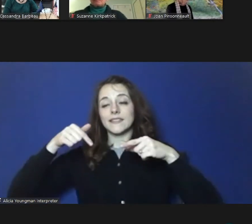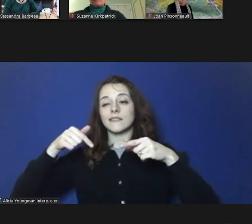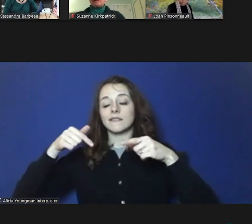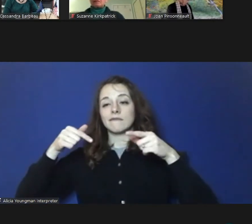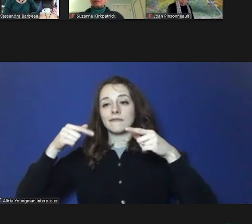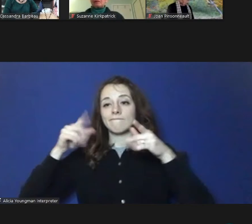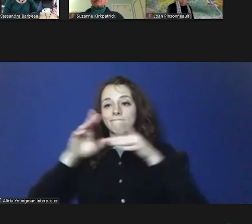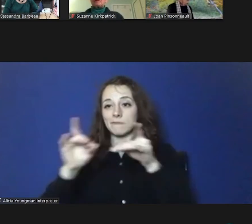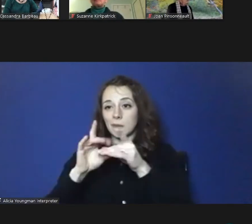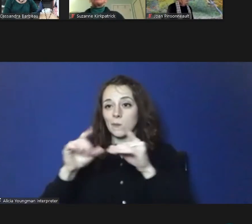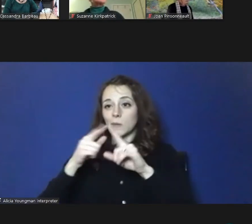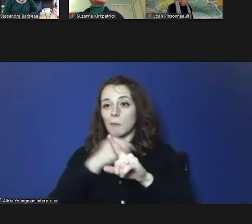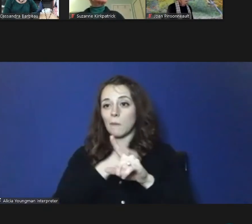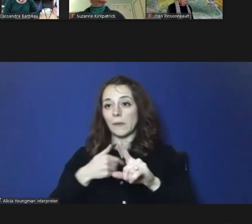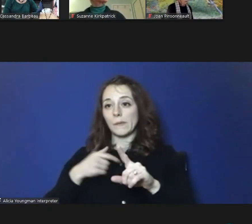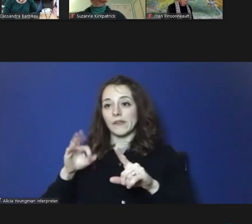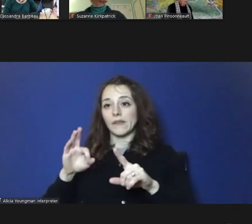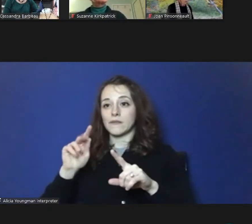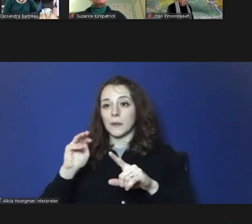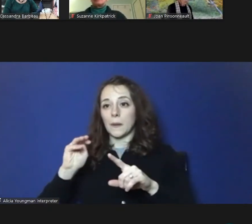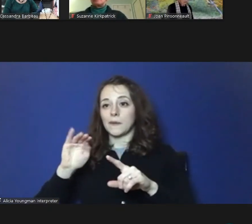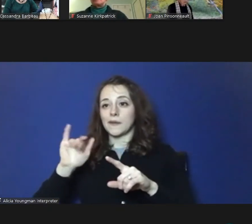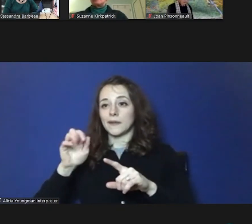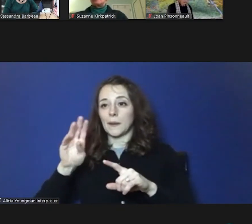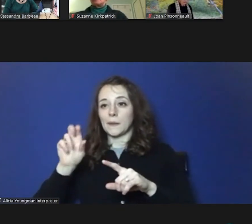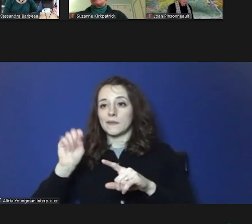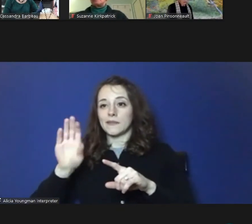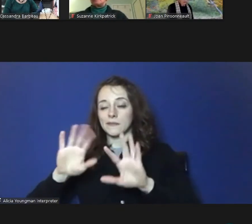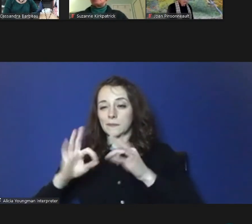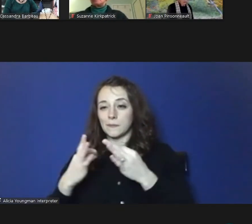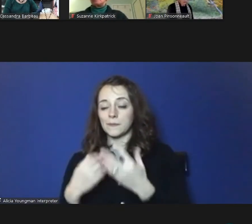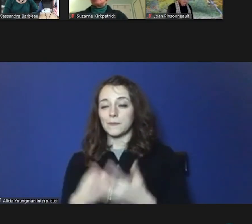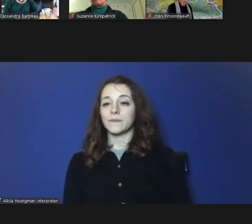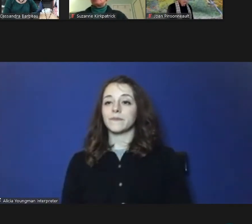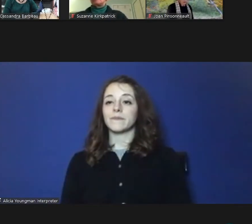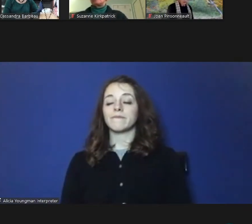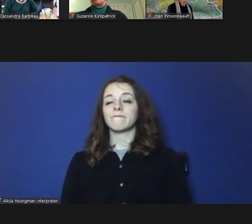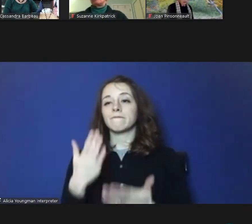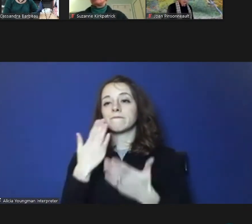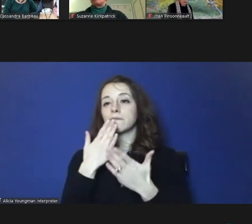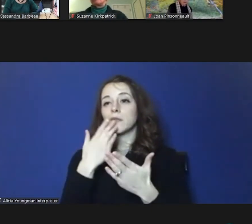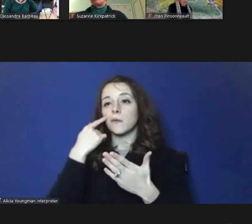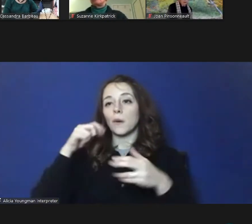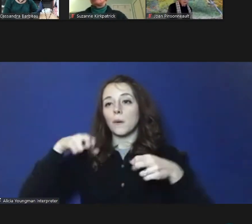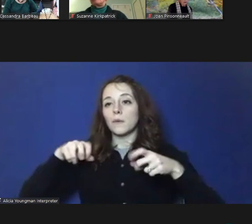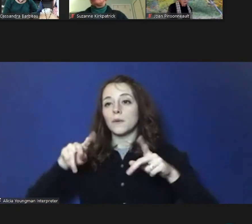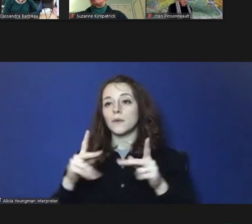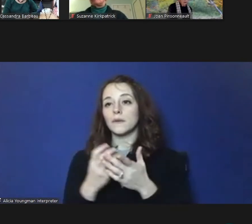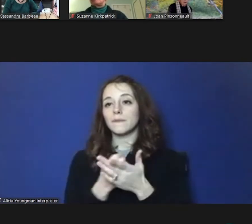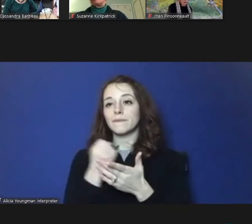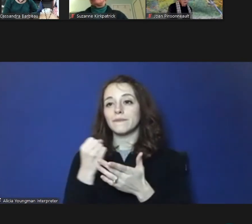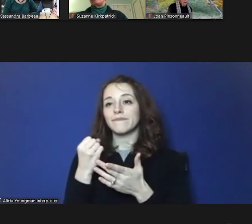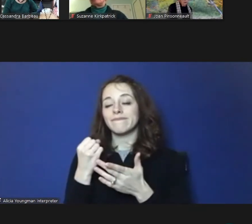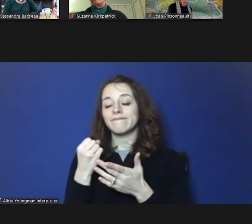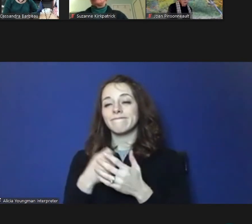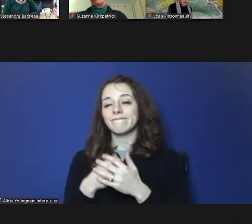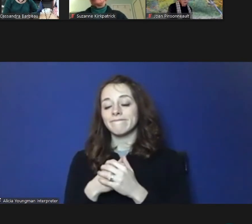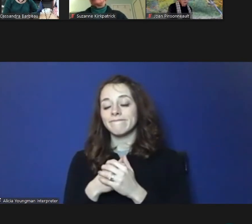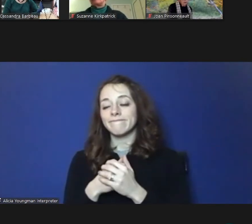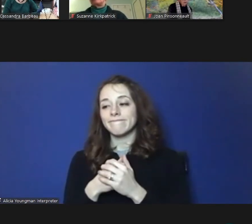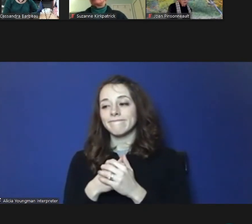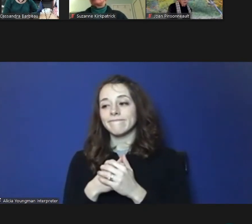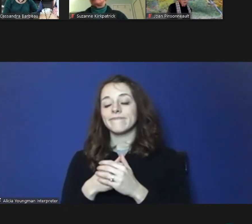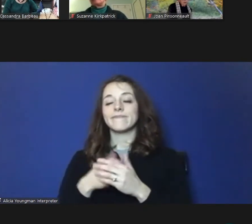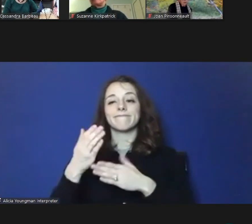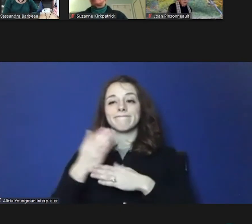resolution to the members of Tom Jacobs' family. I thank you for the opportunity in being